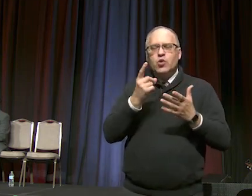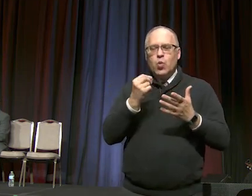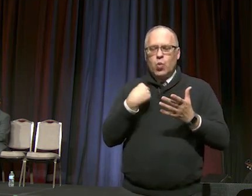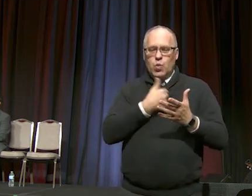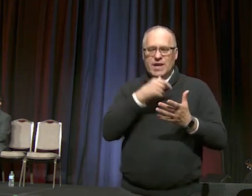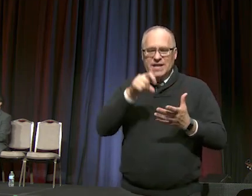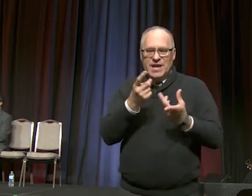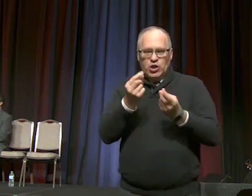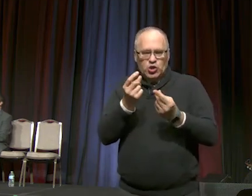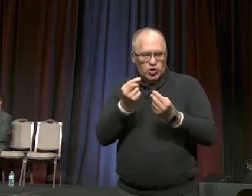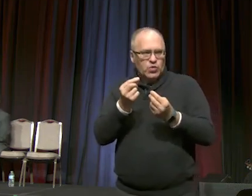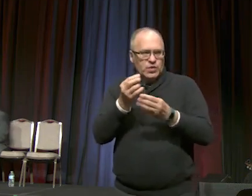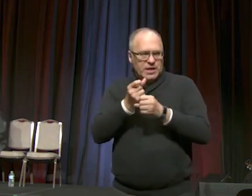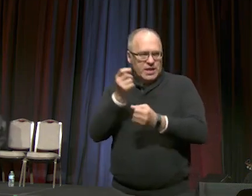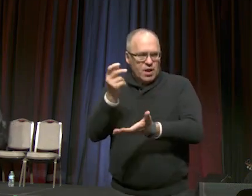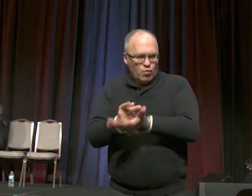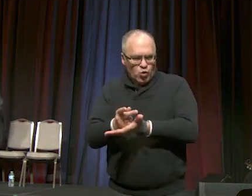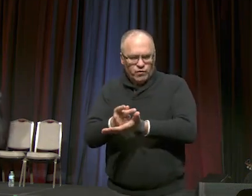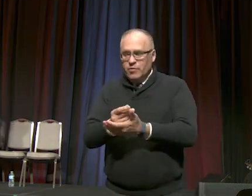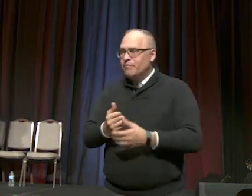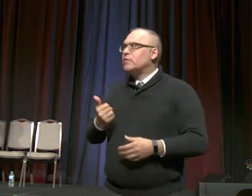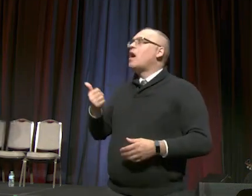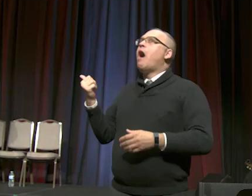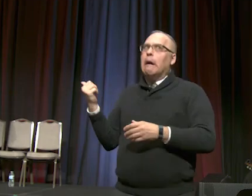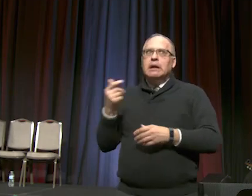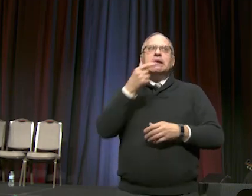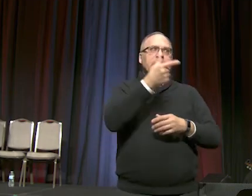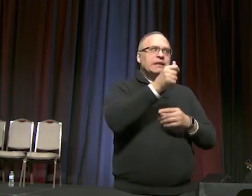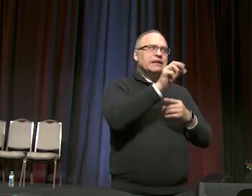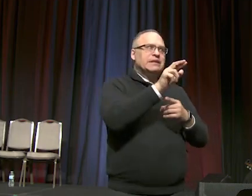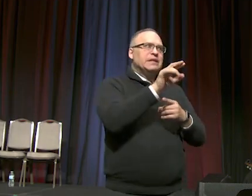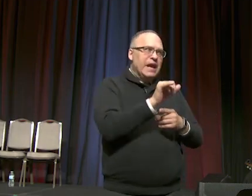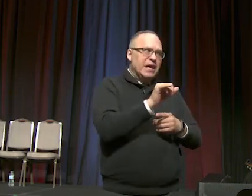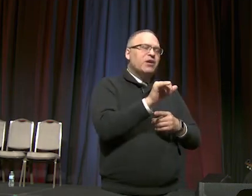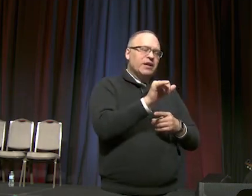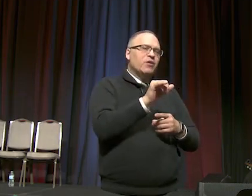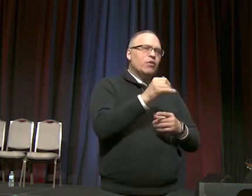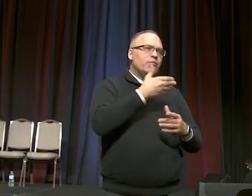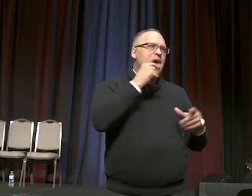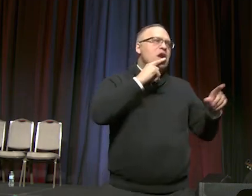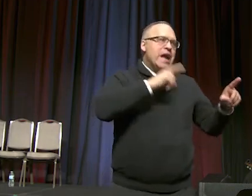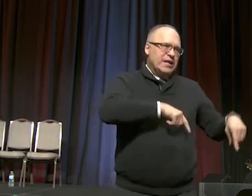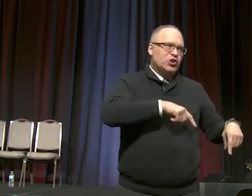do? Okay, actually, I think Gary can answer that question because that comes from him first.